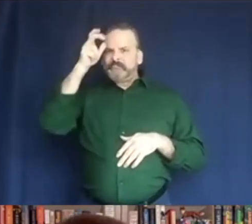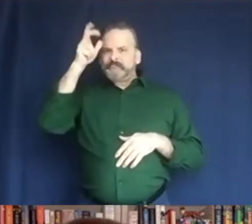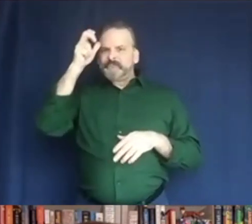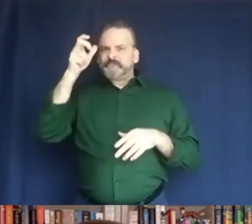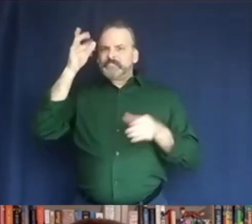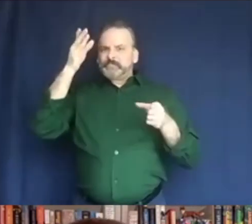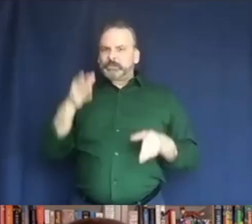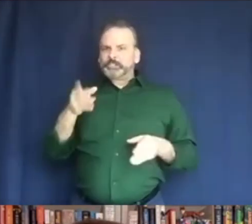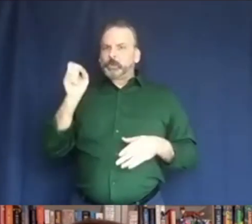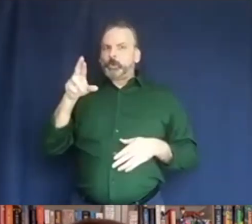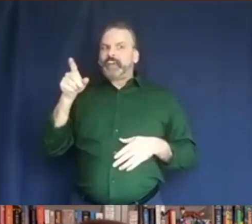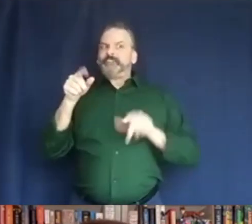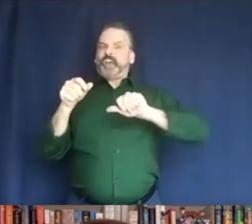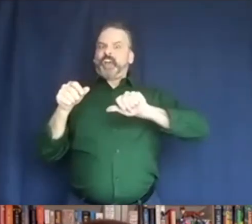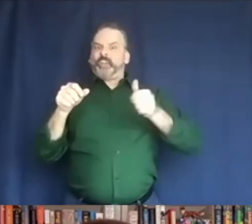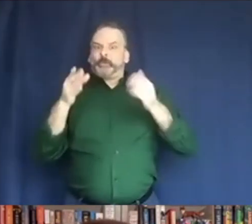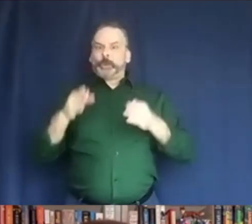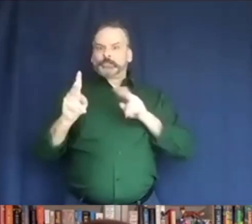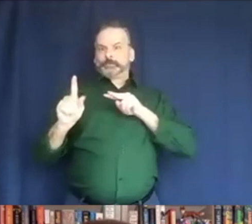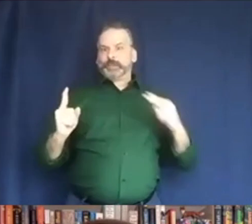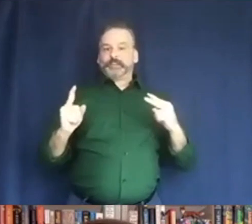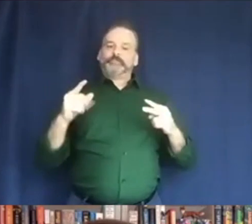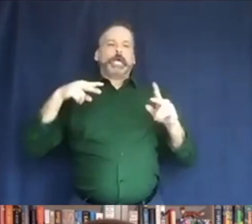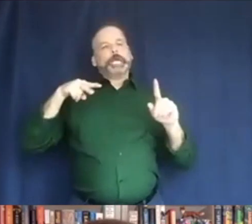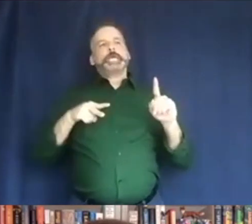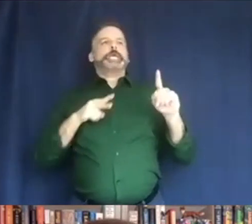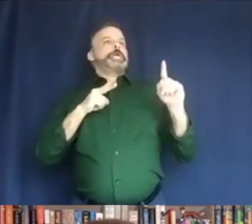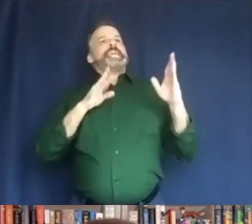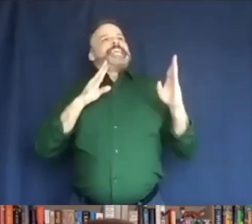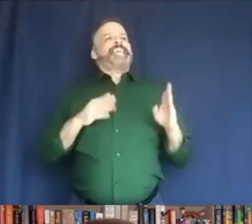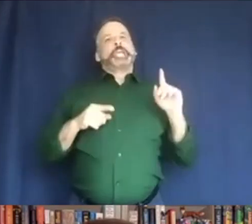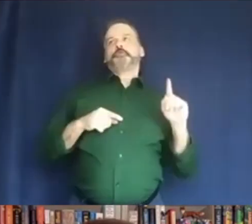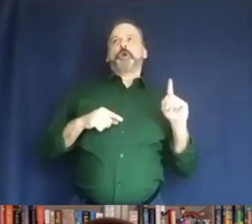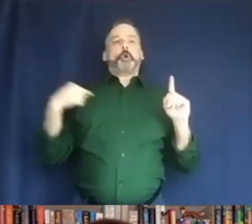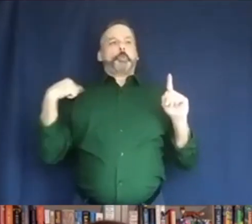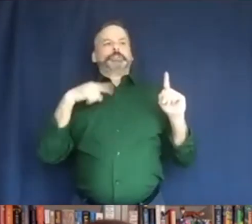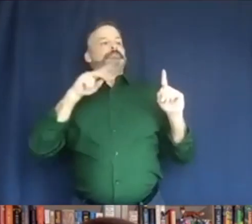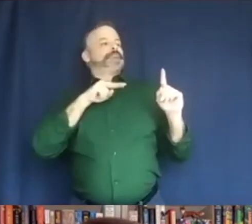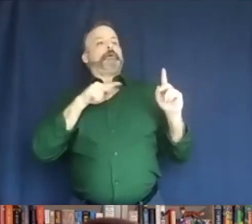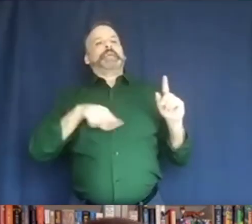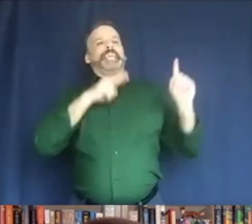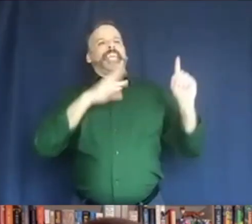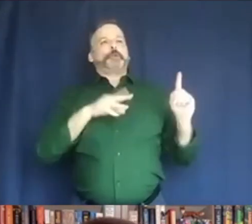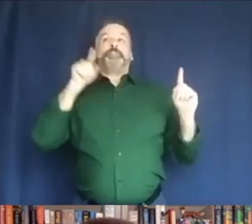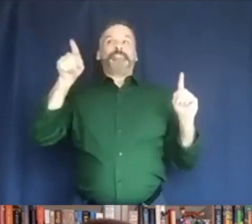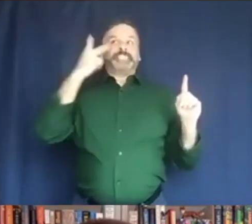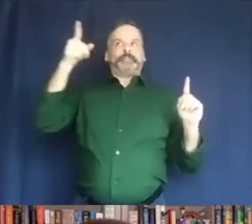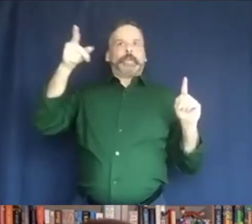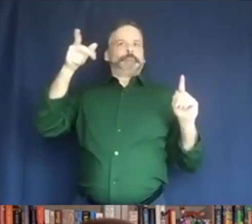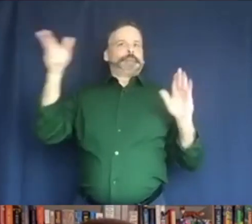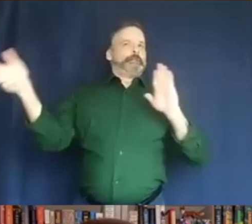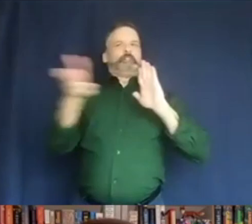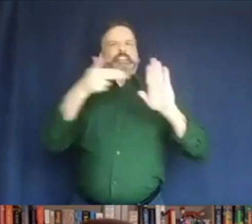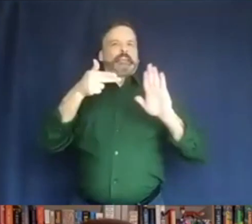the other person saw them? Is that the heroic character, or the person we're supposed to see as the hero? Is that just how they saw them? So